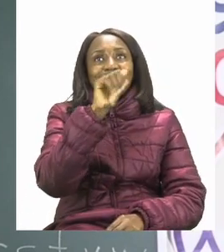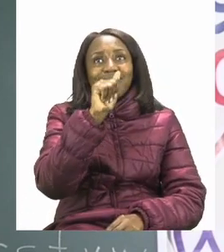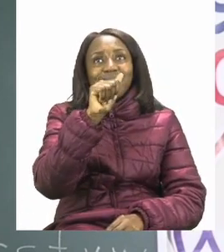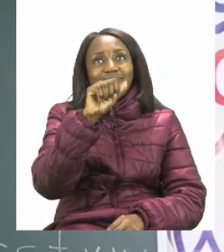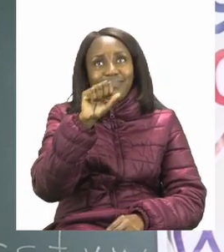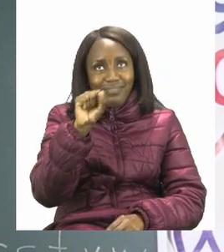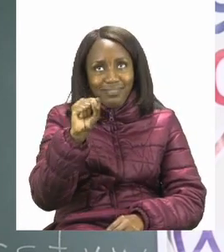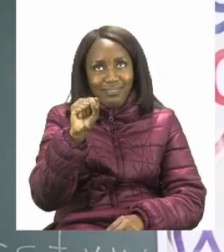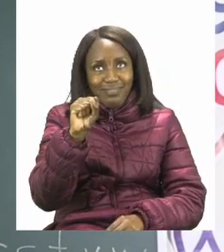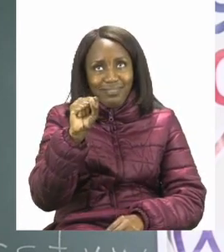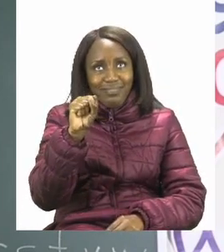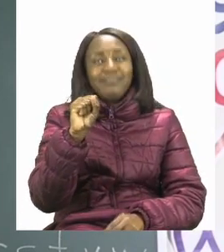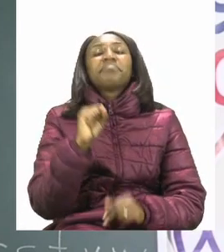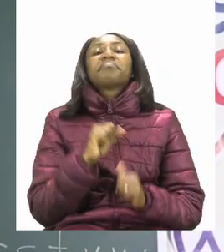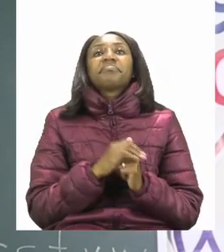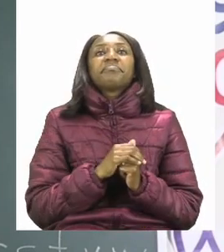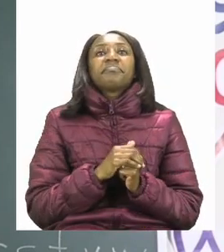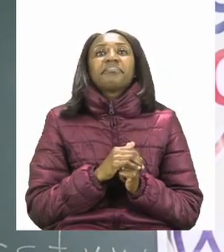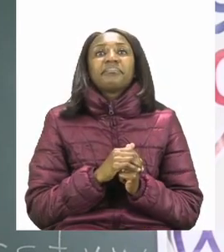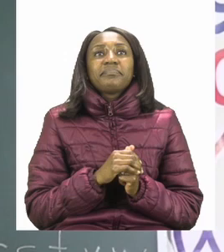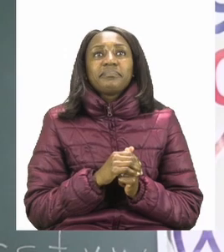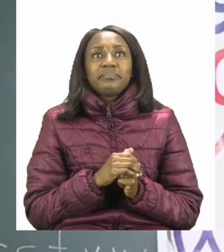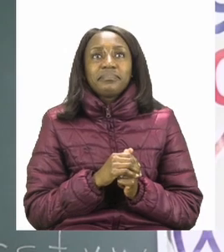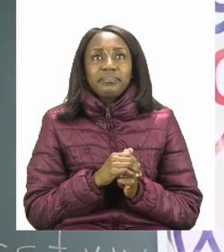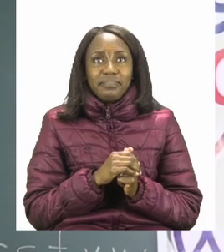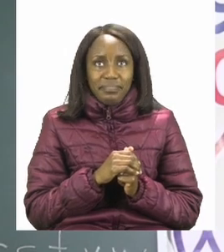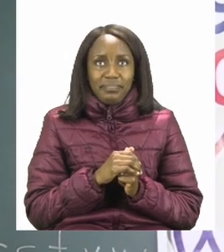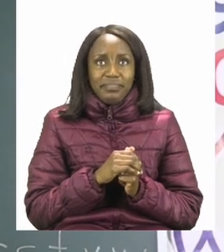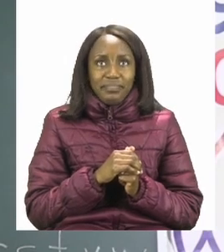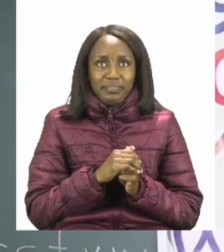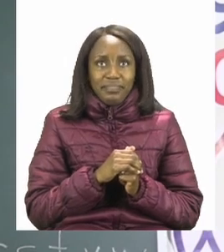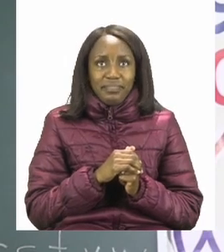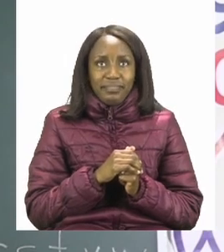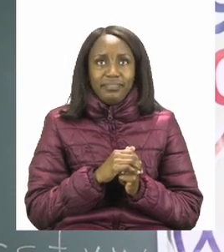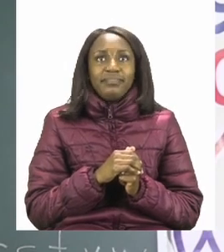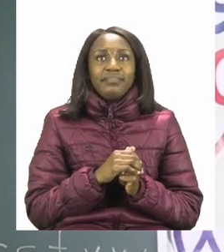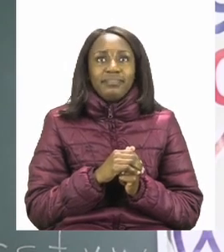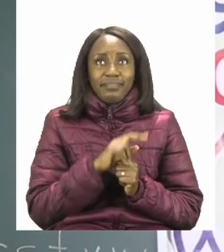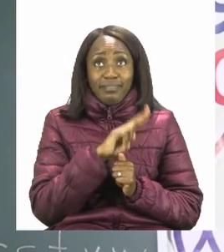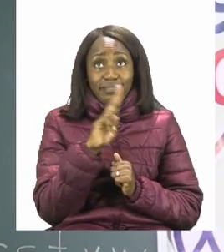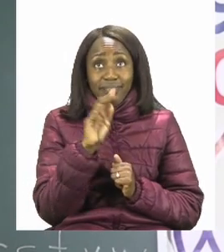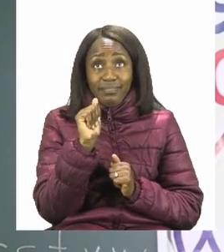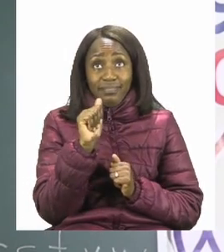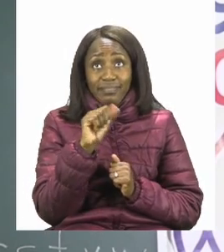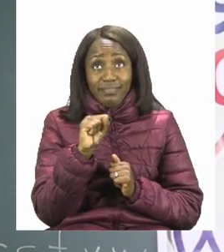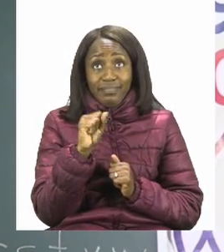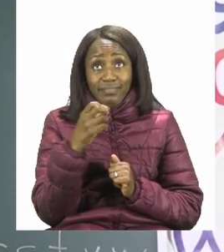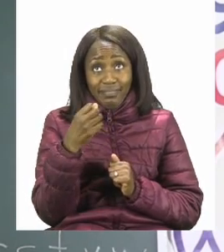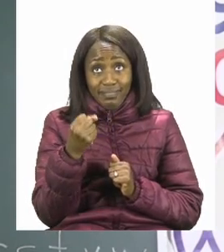under has. So we can write he has.